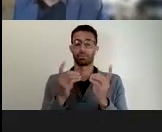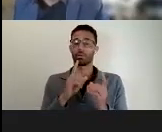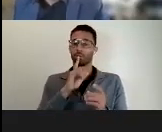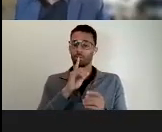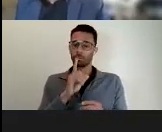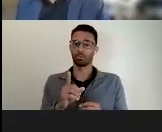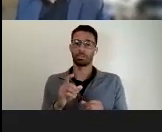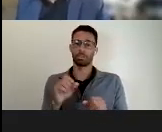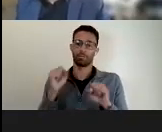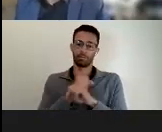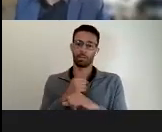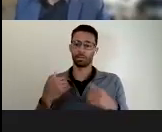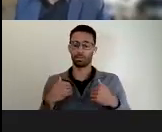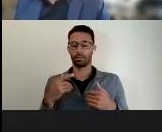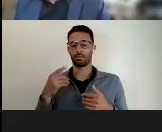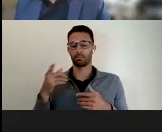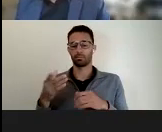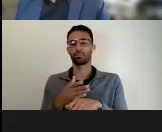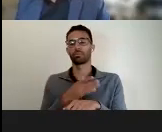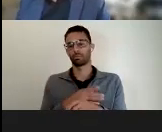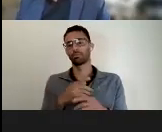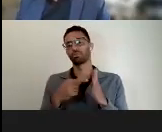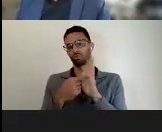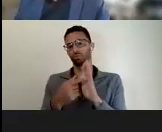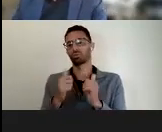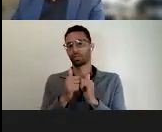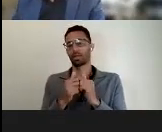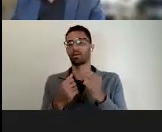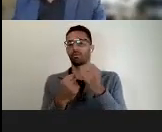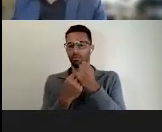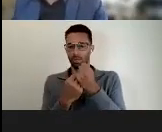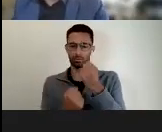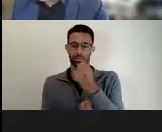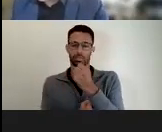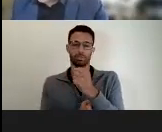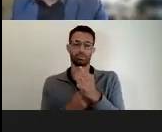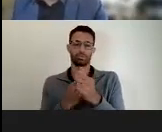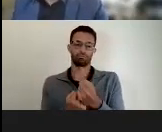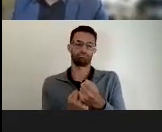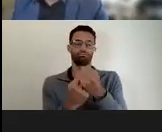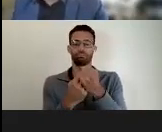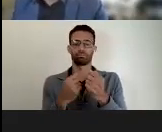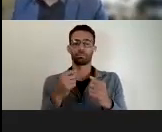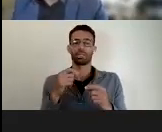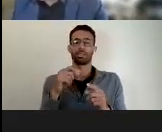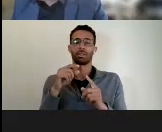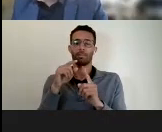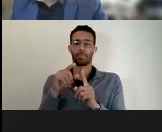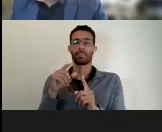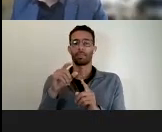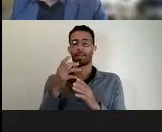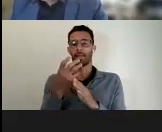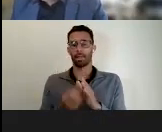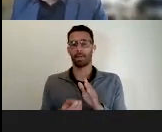think shows how foundational the gap analysis and also the master plan can be and will be. Next slide.